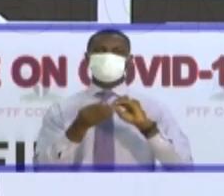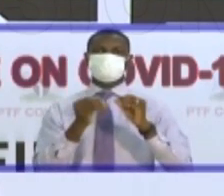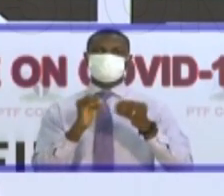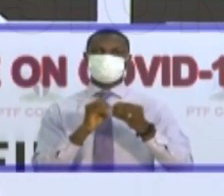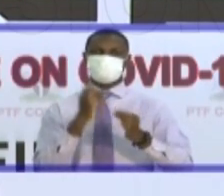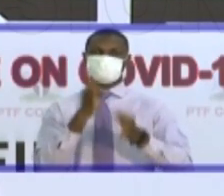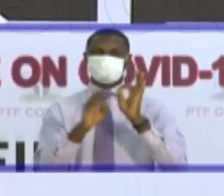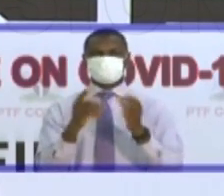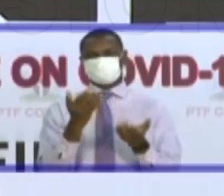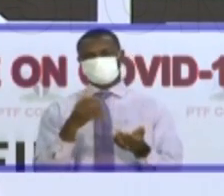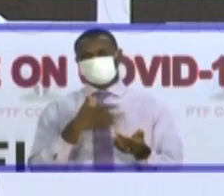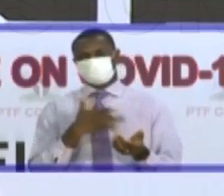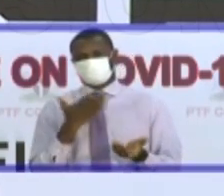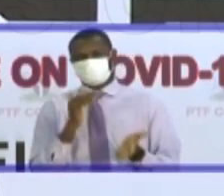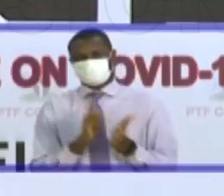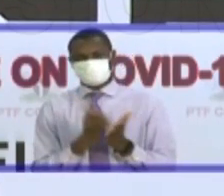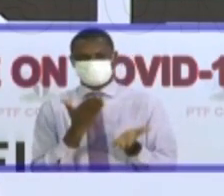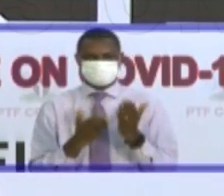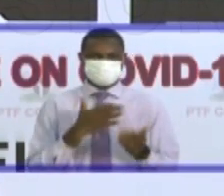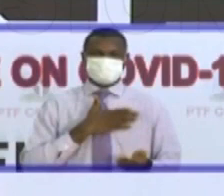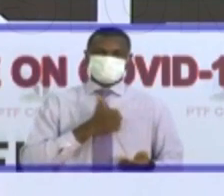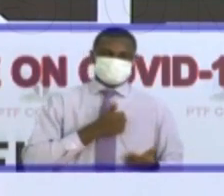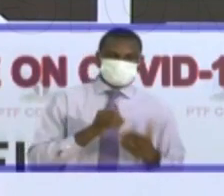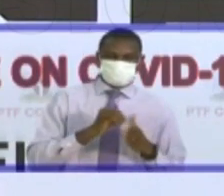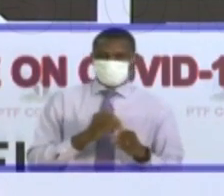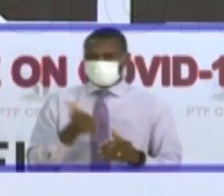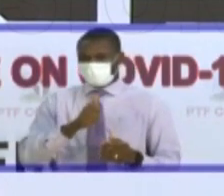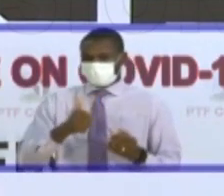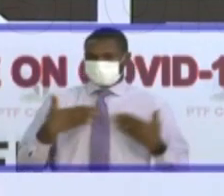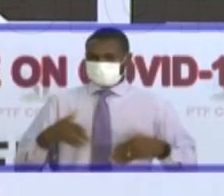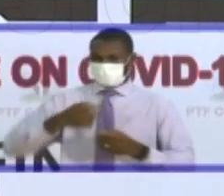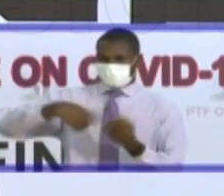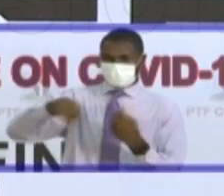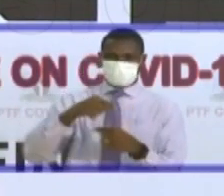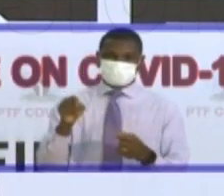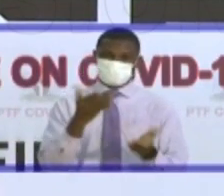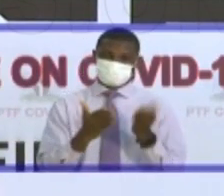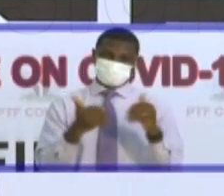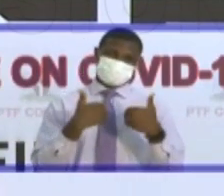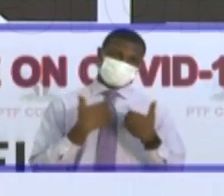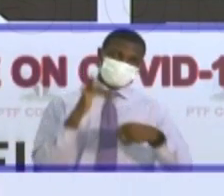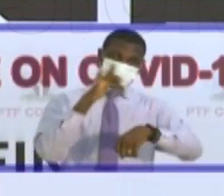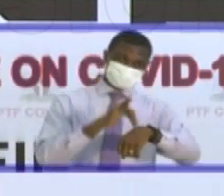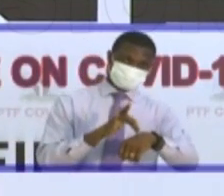if you suspect yourself or anyone around you may have a COVID infection of that type.